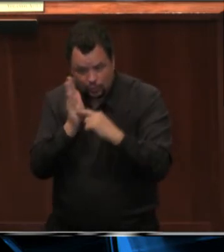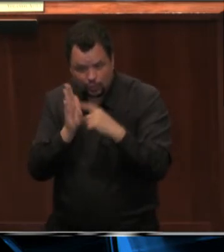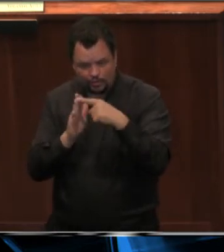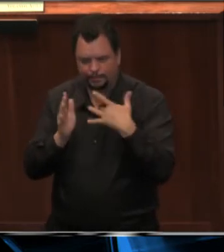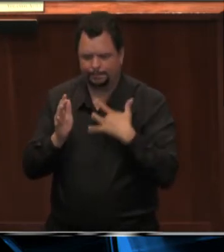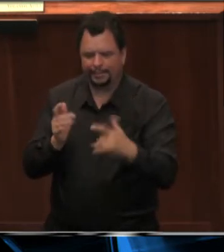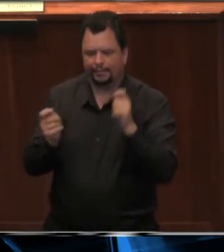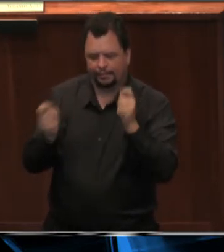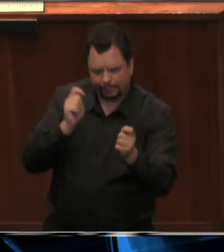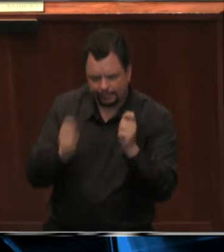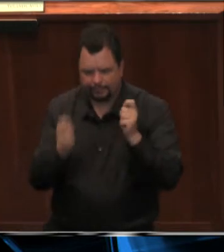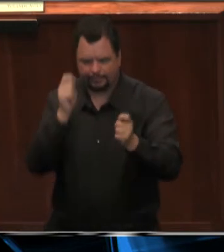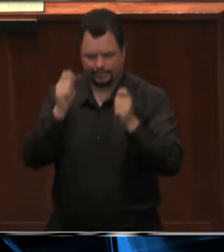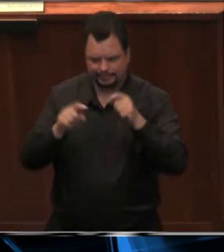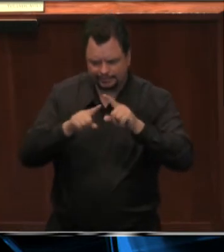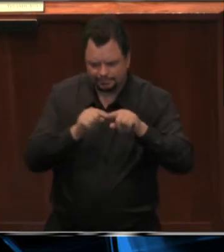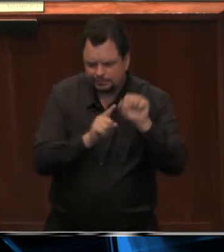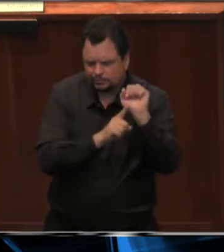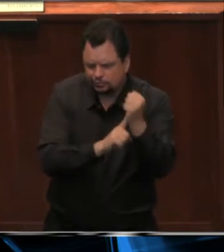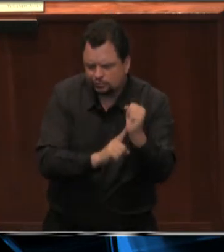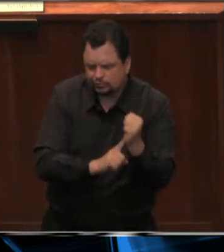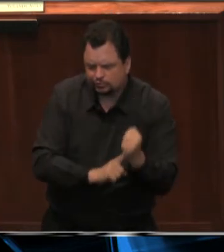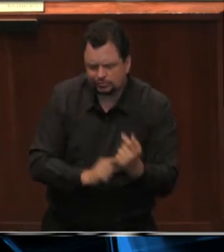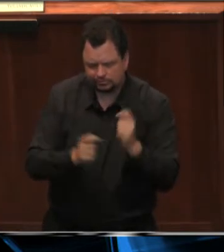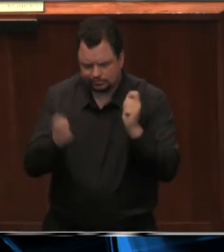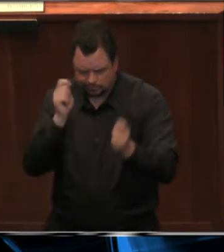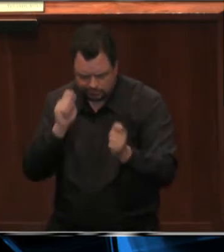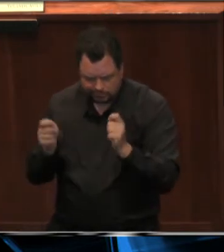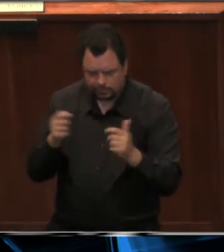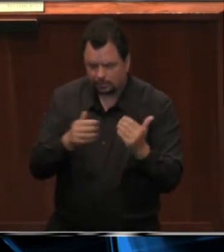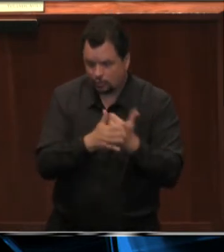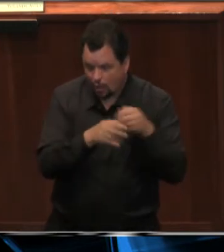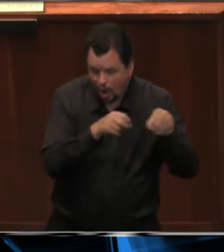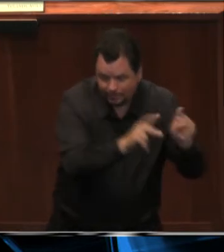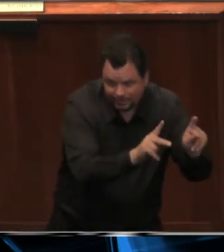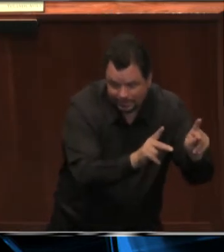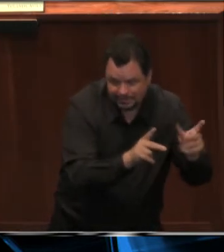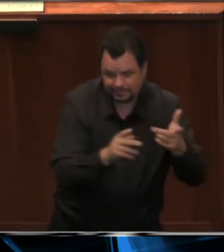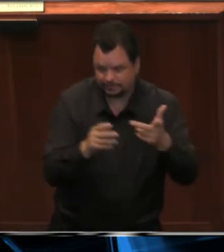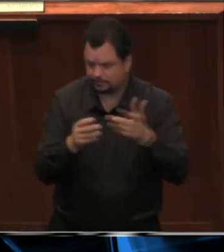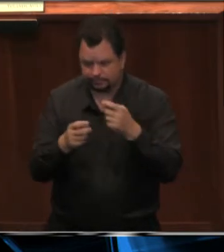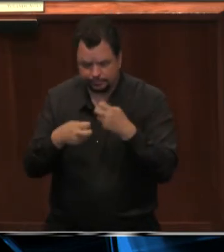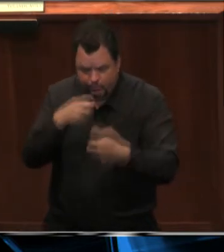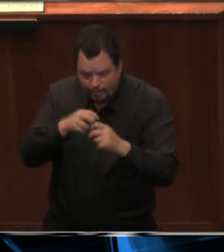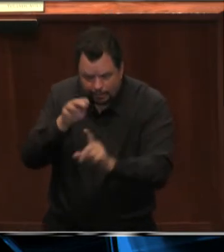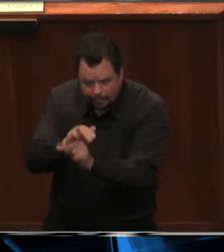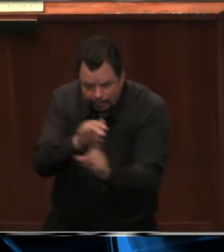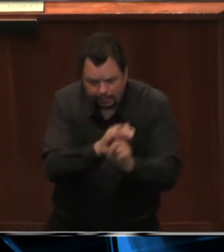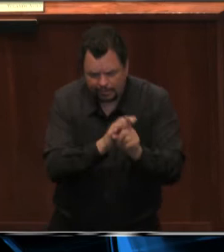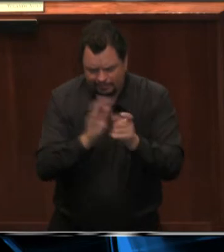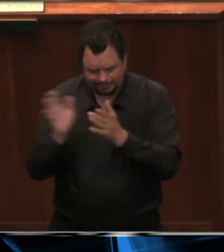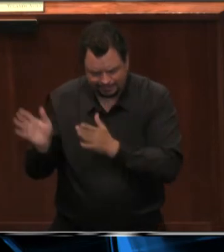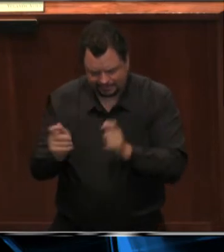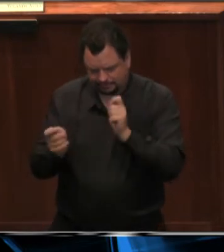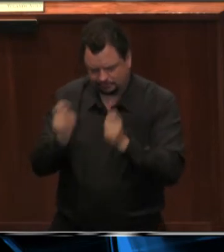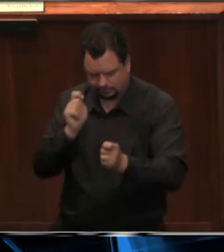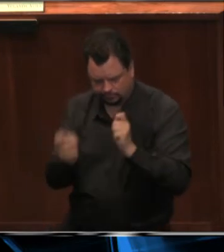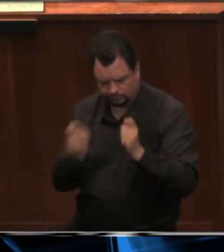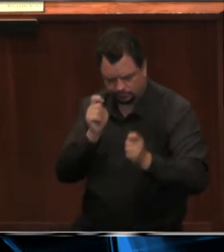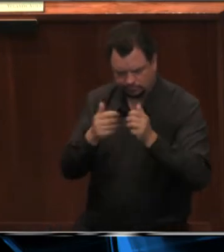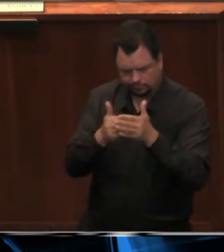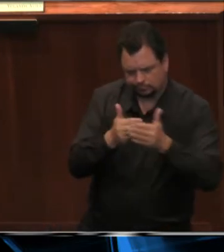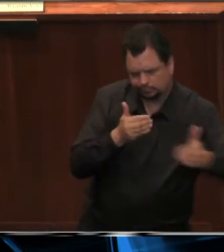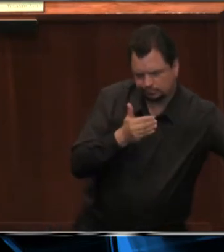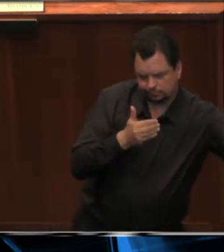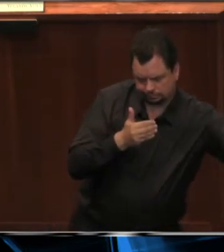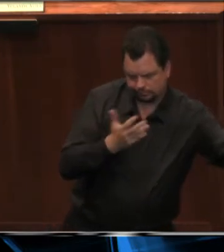we have new opportunities to mitigate disease, we will leverage that into our mitigation plan as well. Once we submitted that mitigation